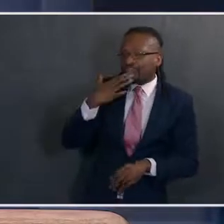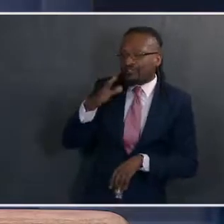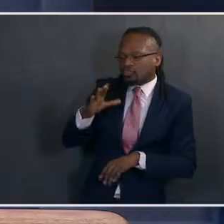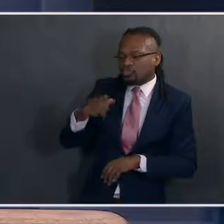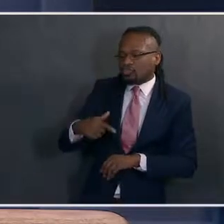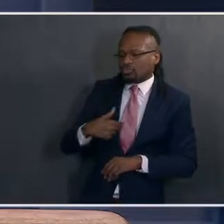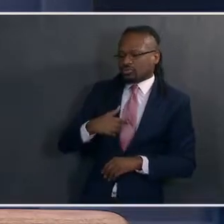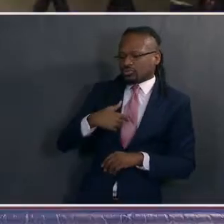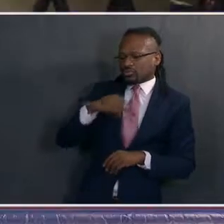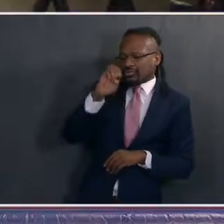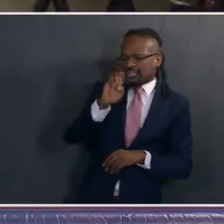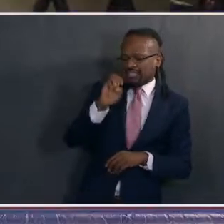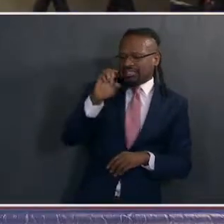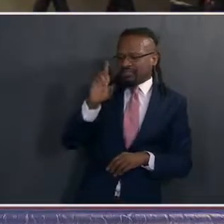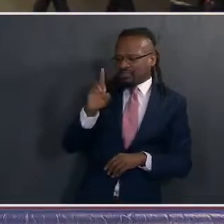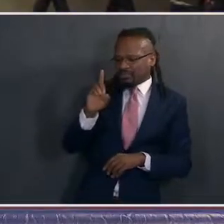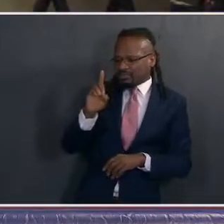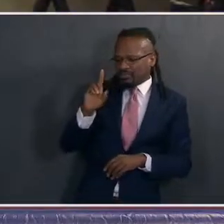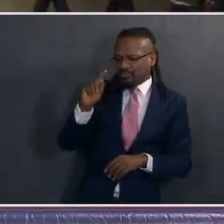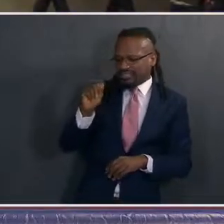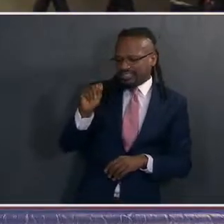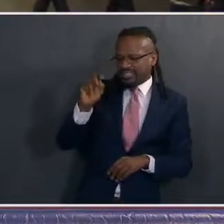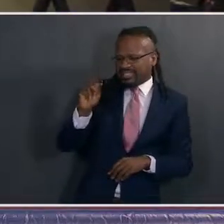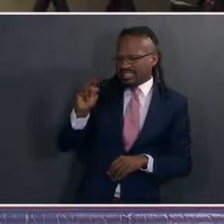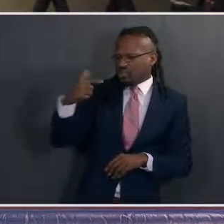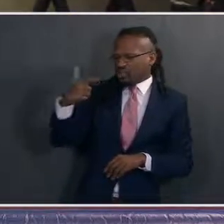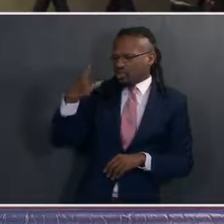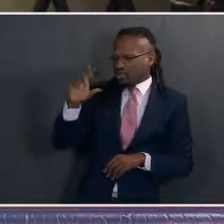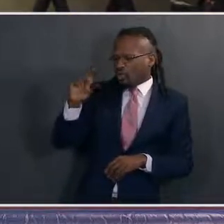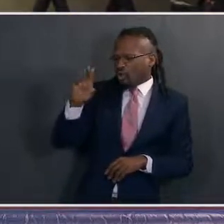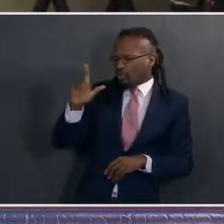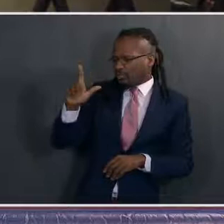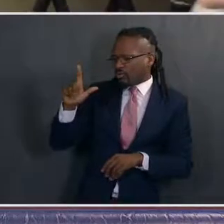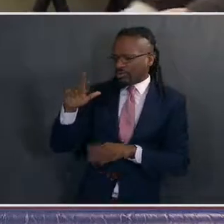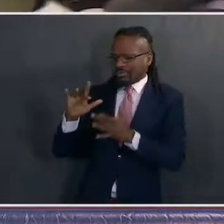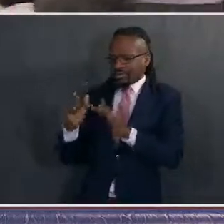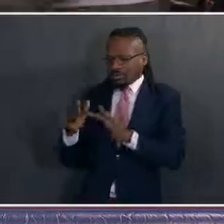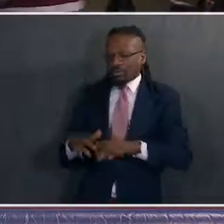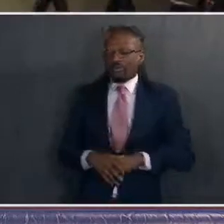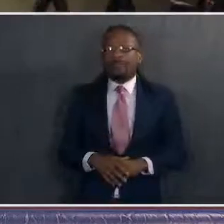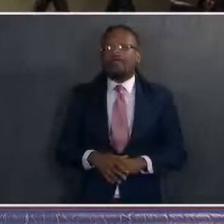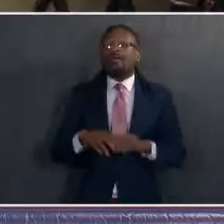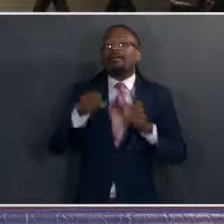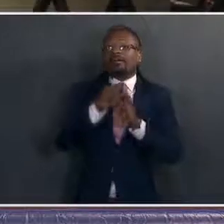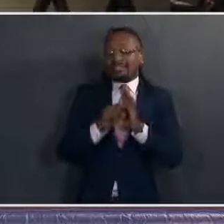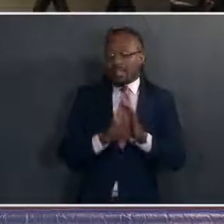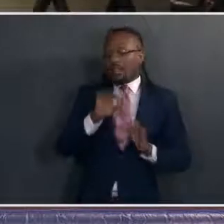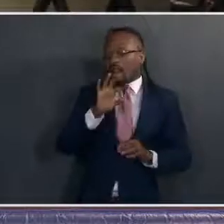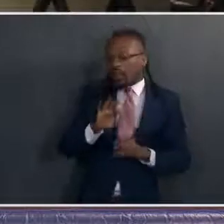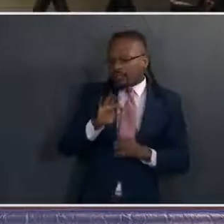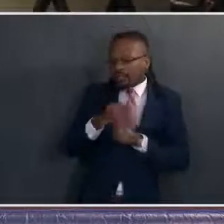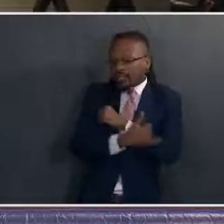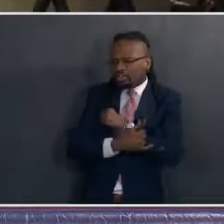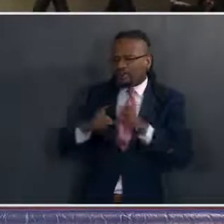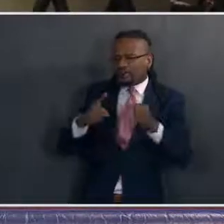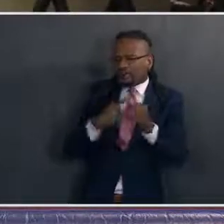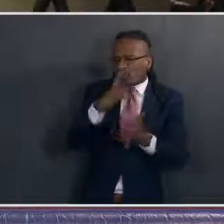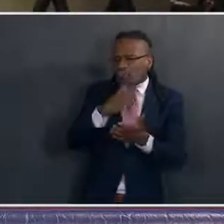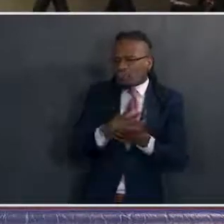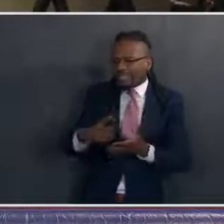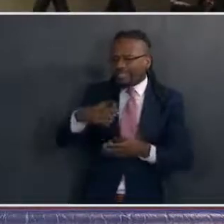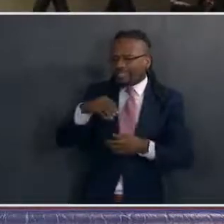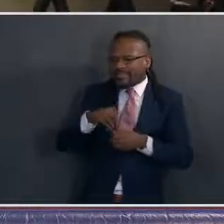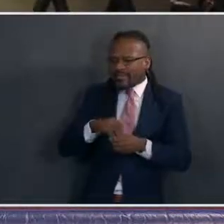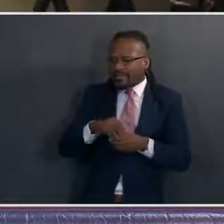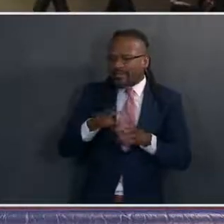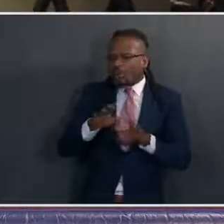Network. President Biden has stated he wants to unite the country. In the first 2 weeks he's been in office, however,